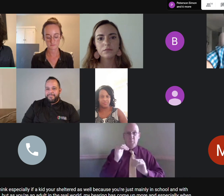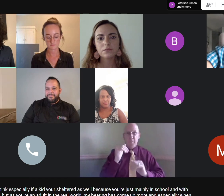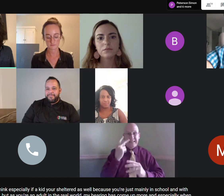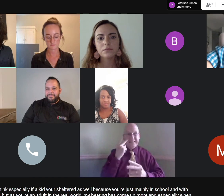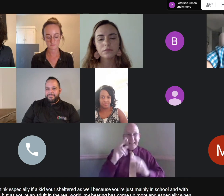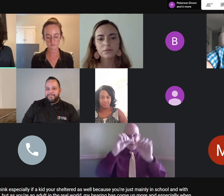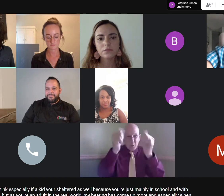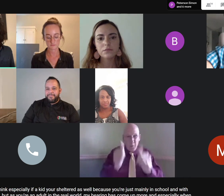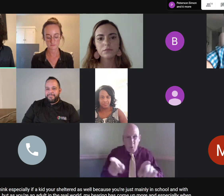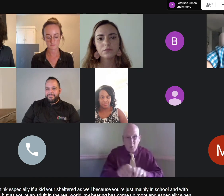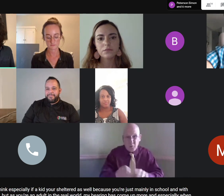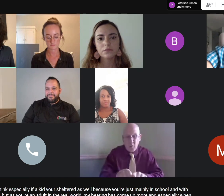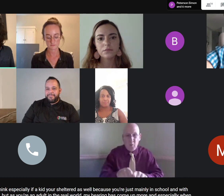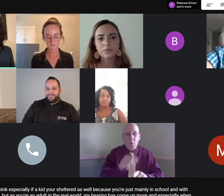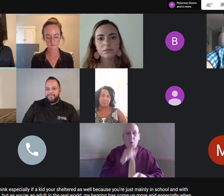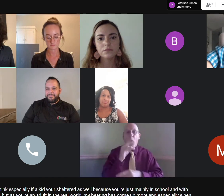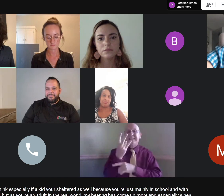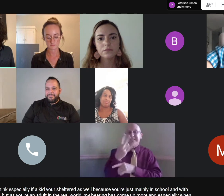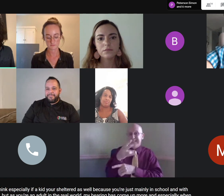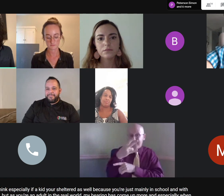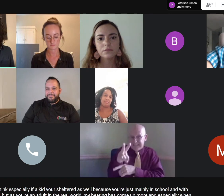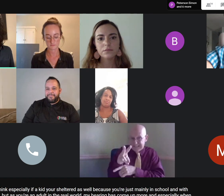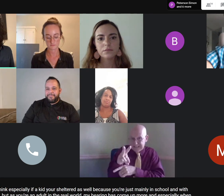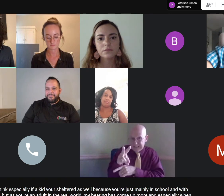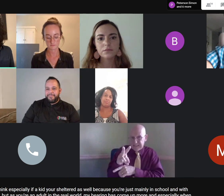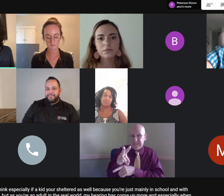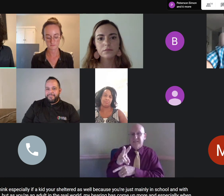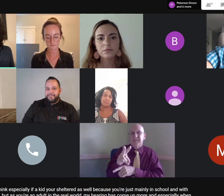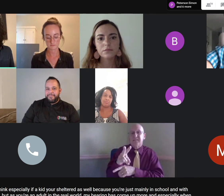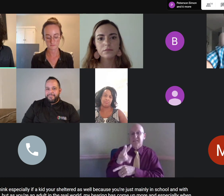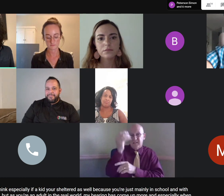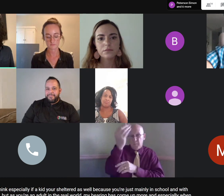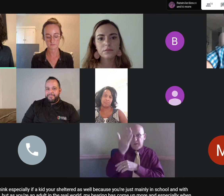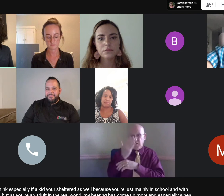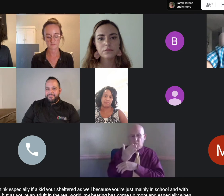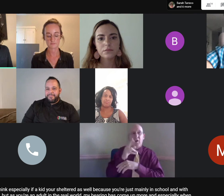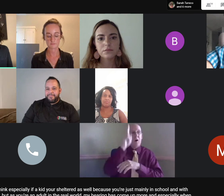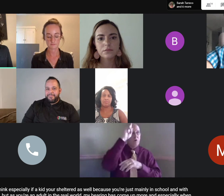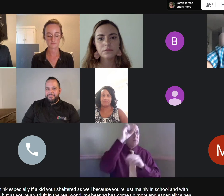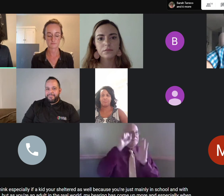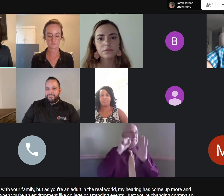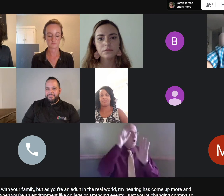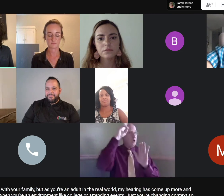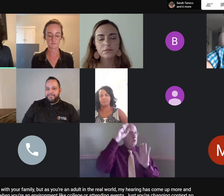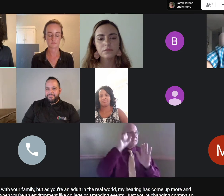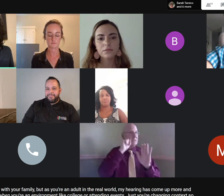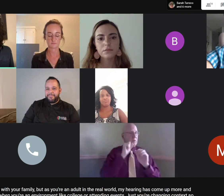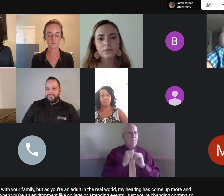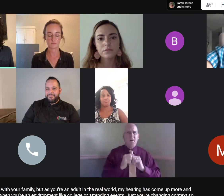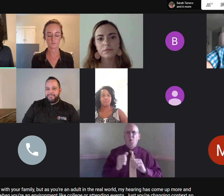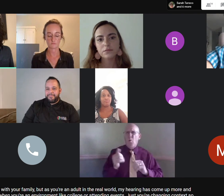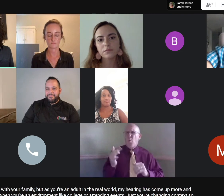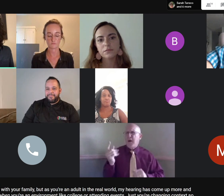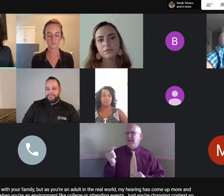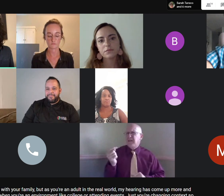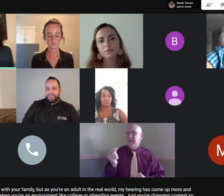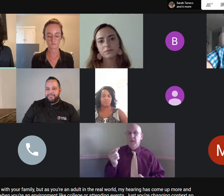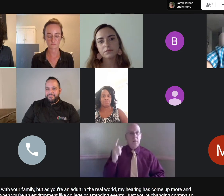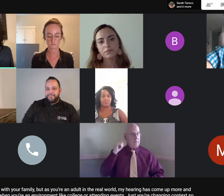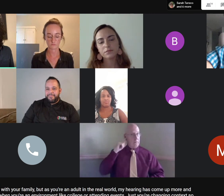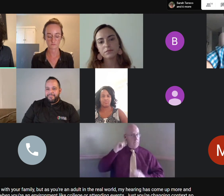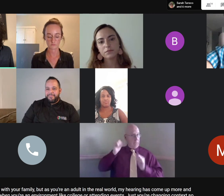all. I was 17 years old when I was diagnosed with Usher syndrome, and we didn't know why I had hearing loss,